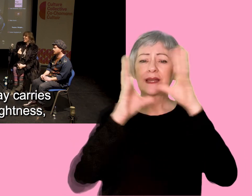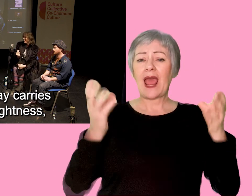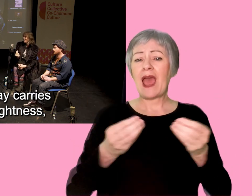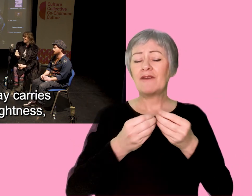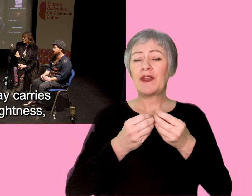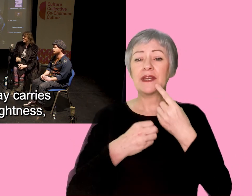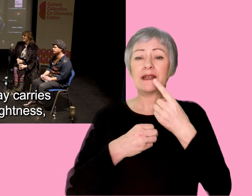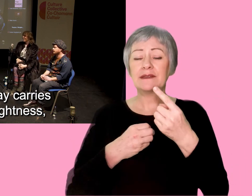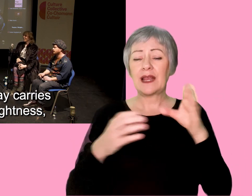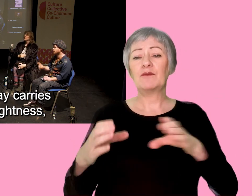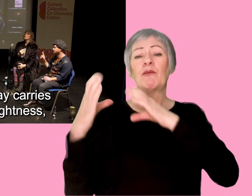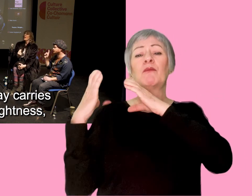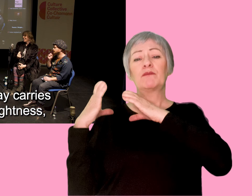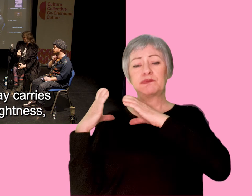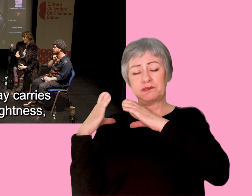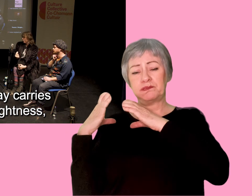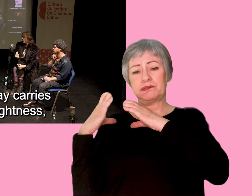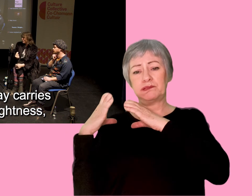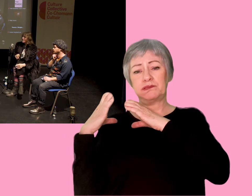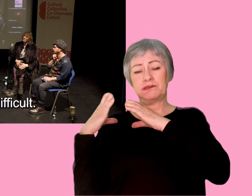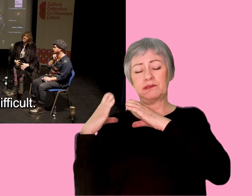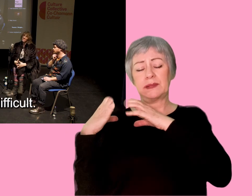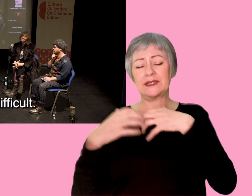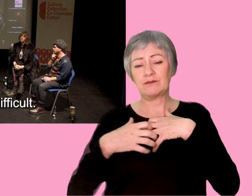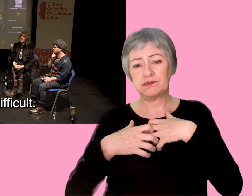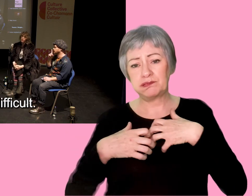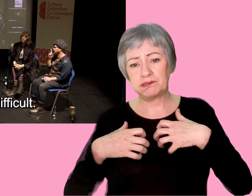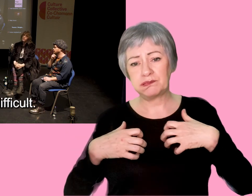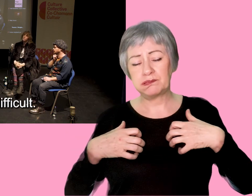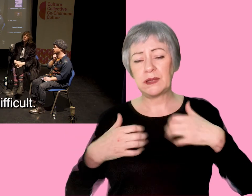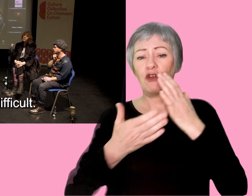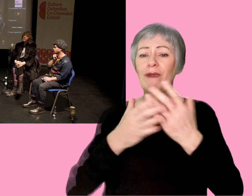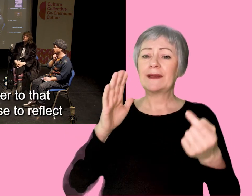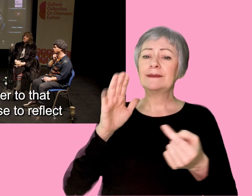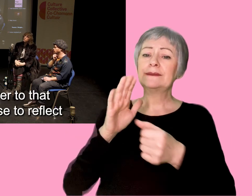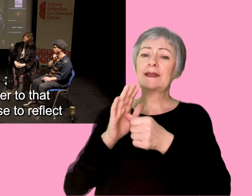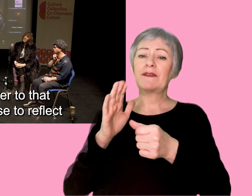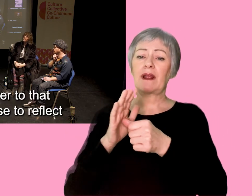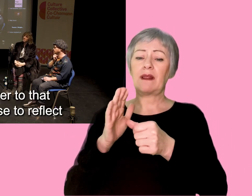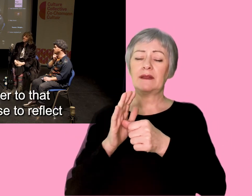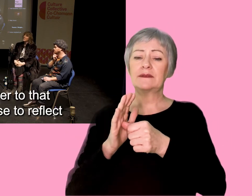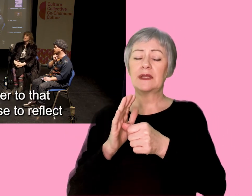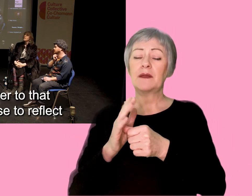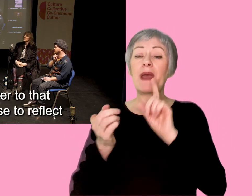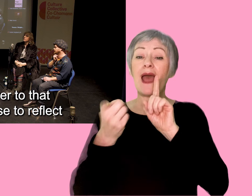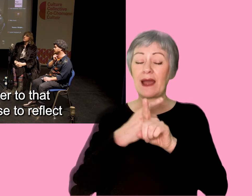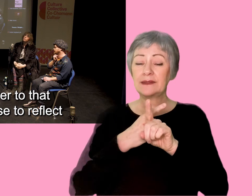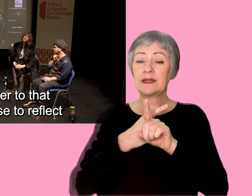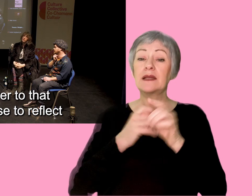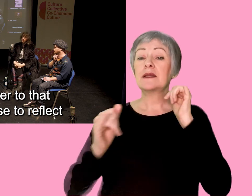say carries like the weight of that fraughtness, which is extremely difficult. So I suppose my answer to that is